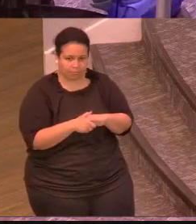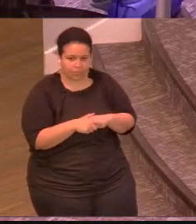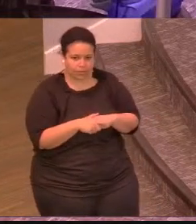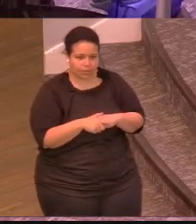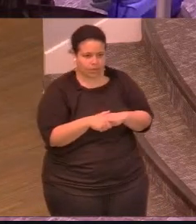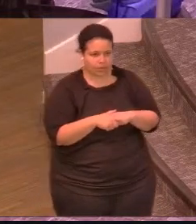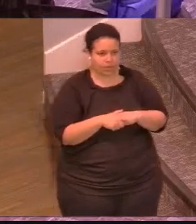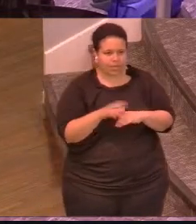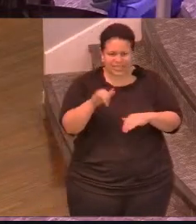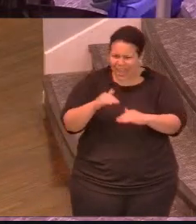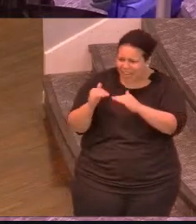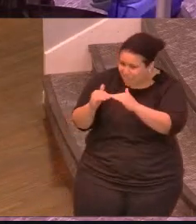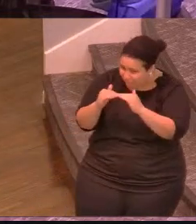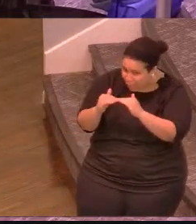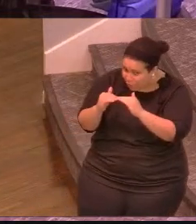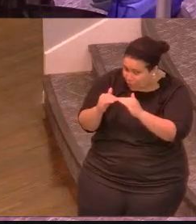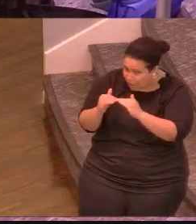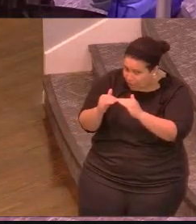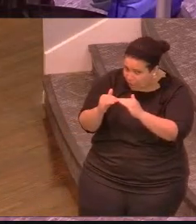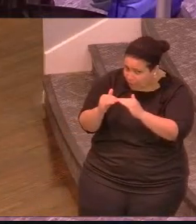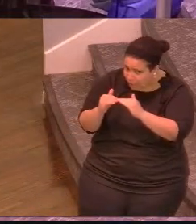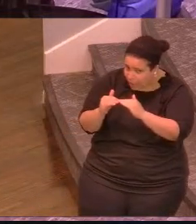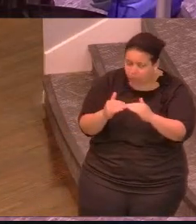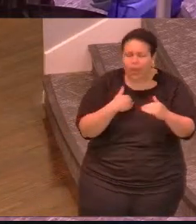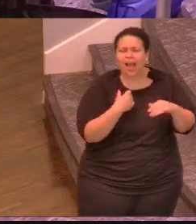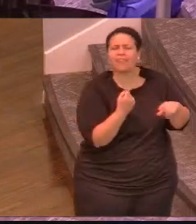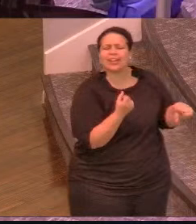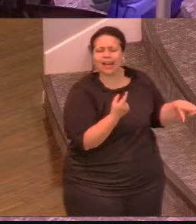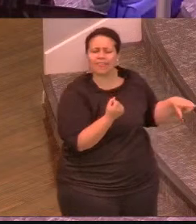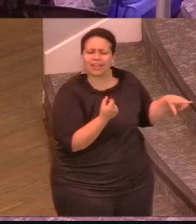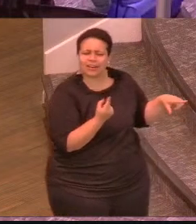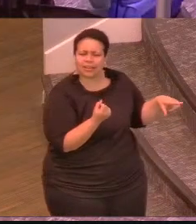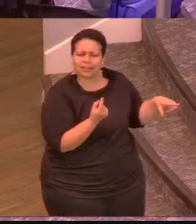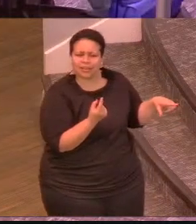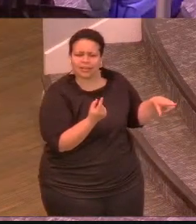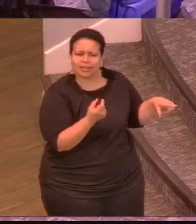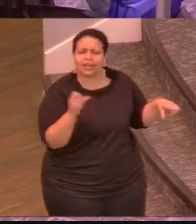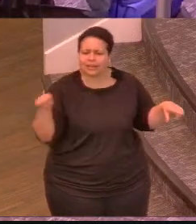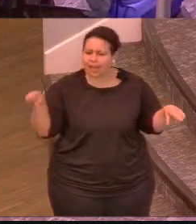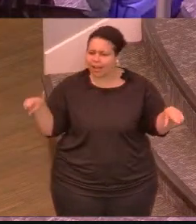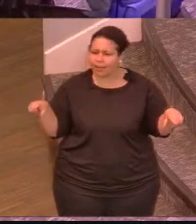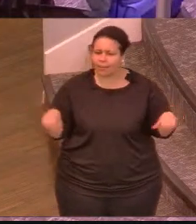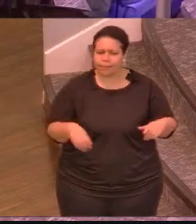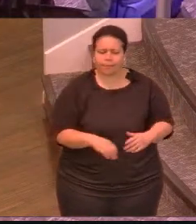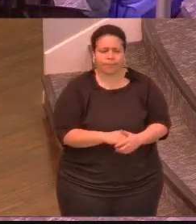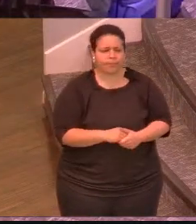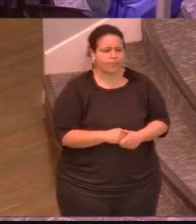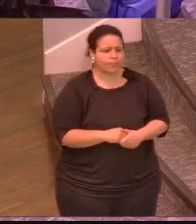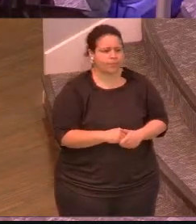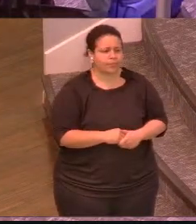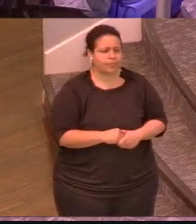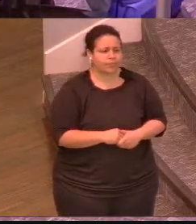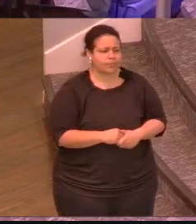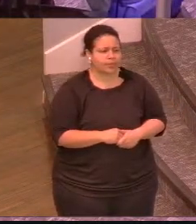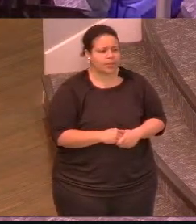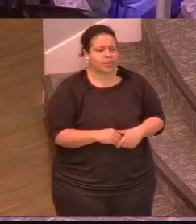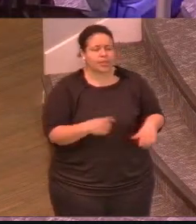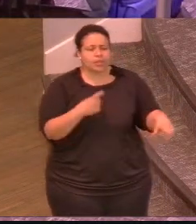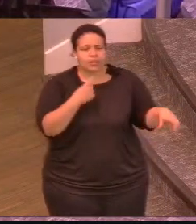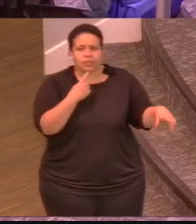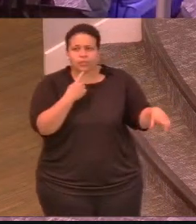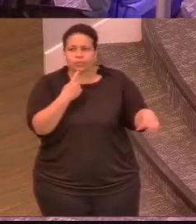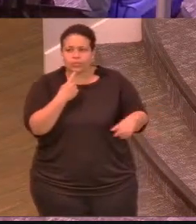fair? We don't know. That's We okay. have 11. We have 11. We do? Yep. Okay. So what I heard you say is that